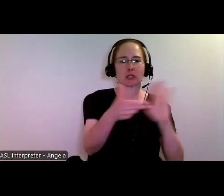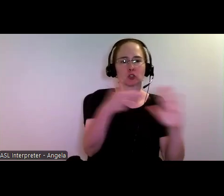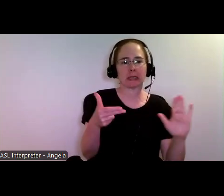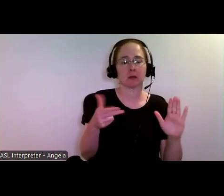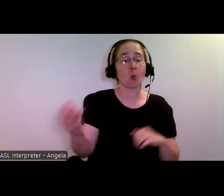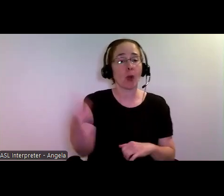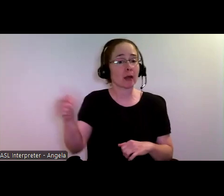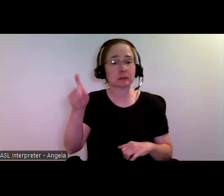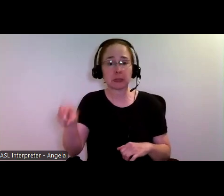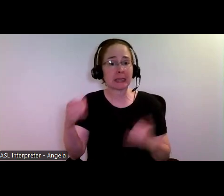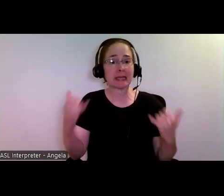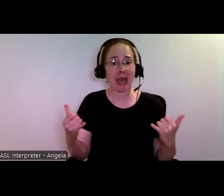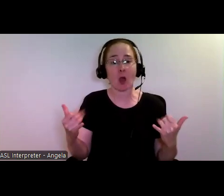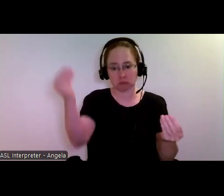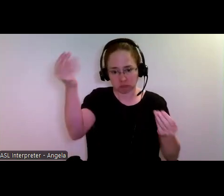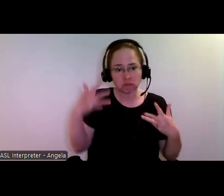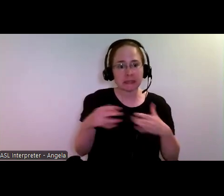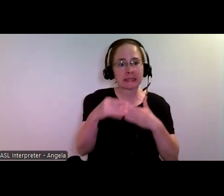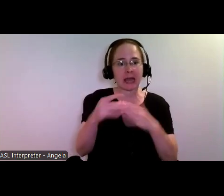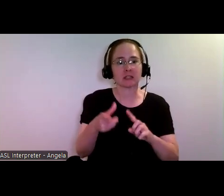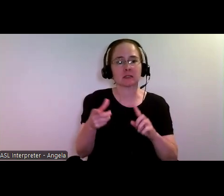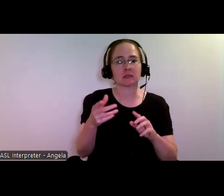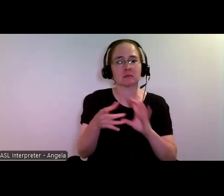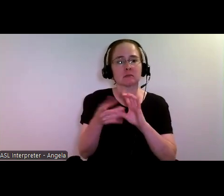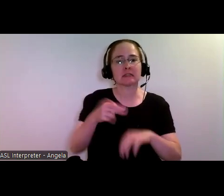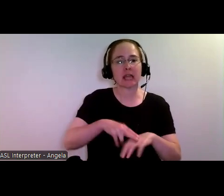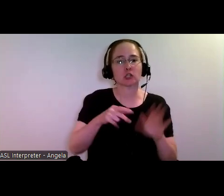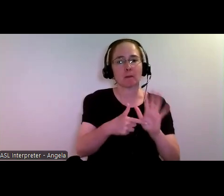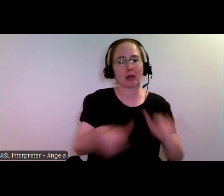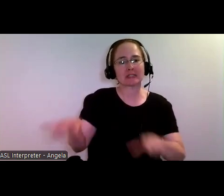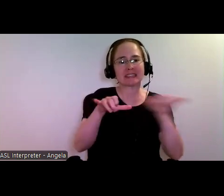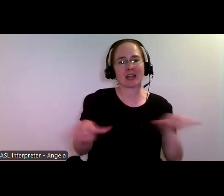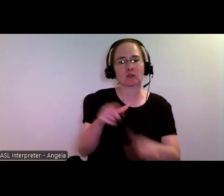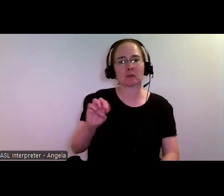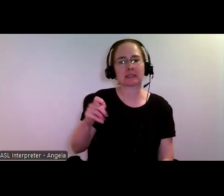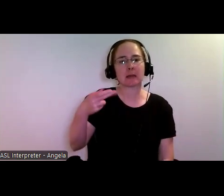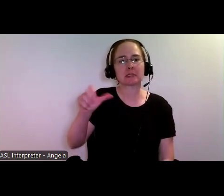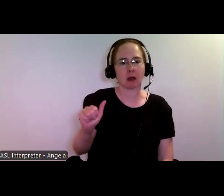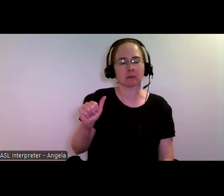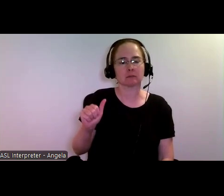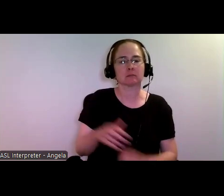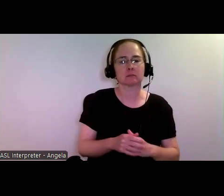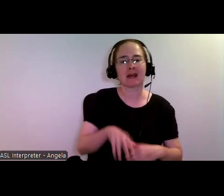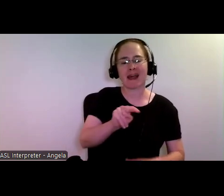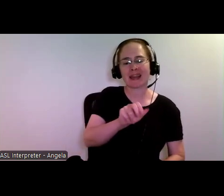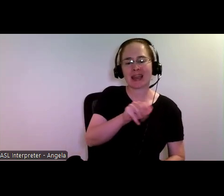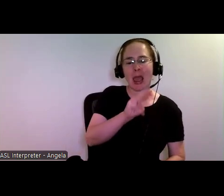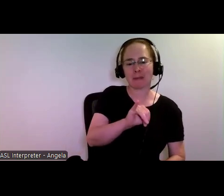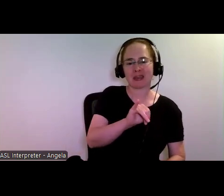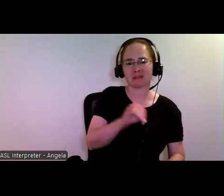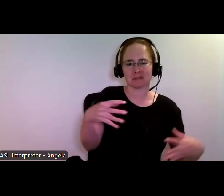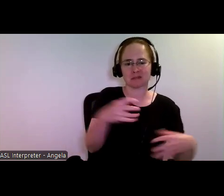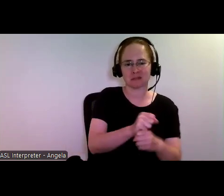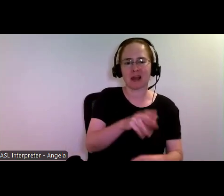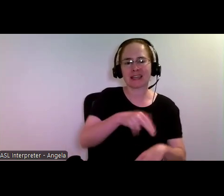that we have guidance on national model standards from SAMHSA? Presented on behalf of the National Alliance on Mental Illness, also known